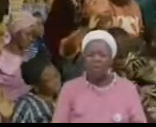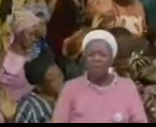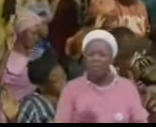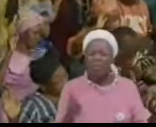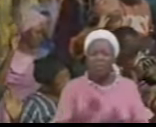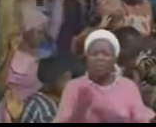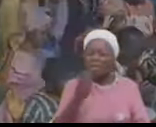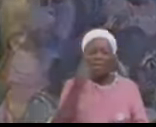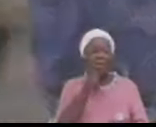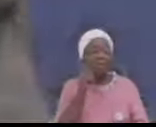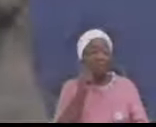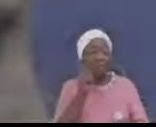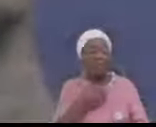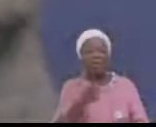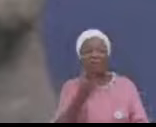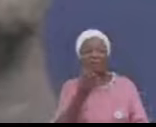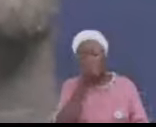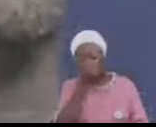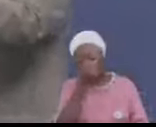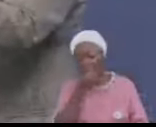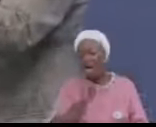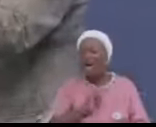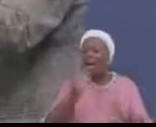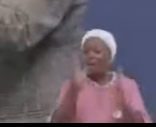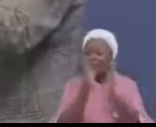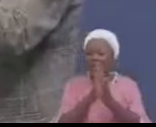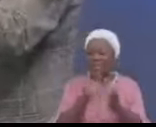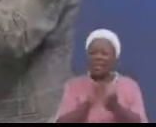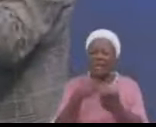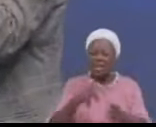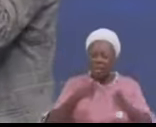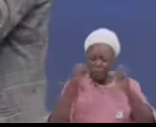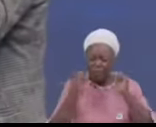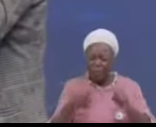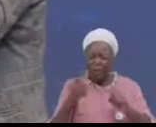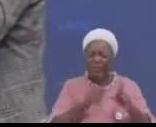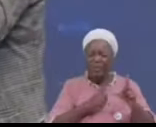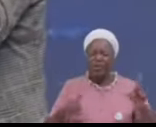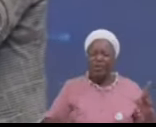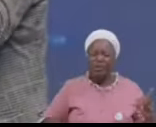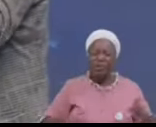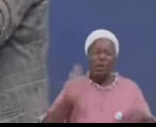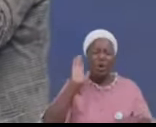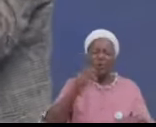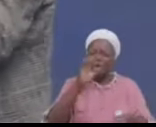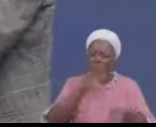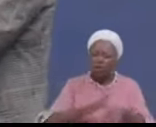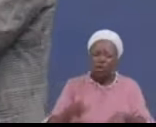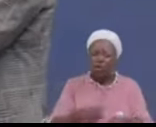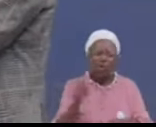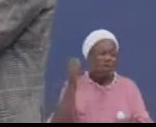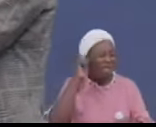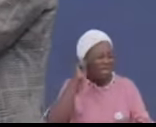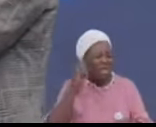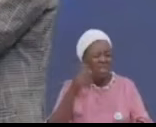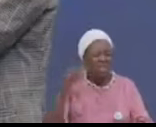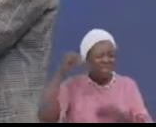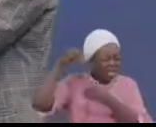dumb, I pray that the power of the Lord will touch those ears inside